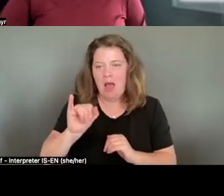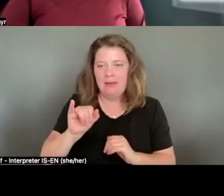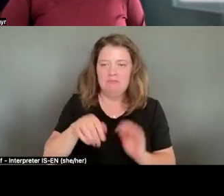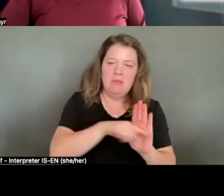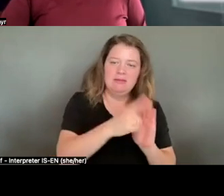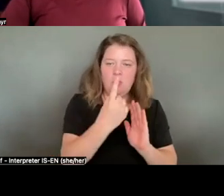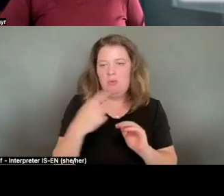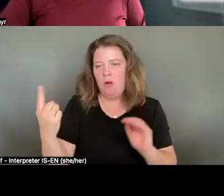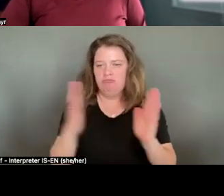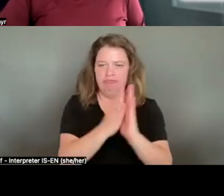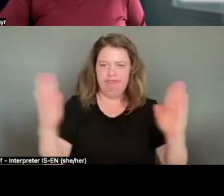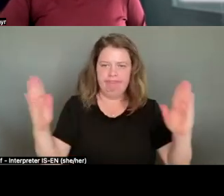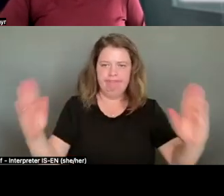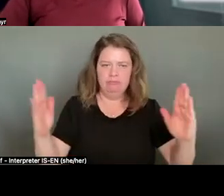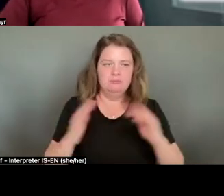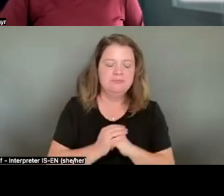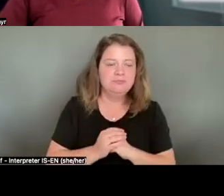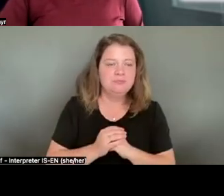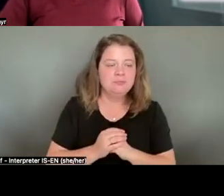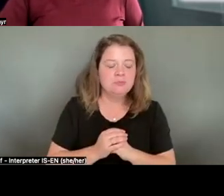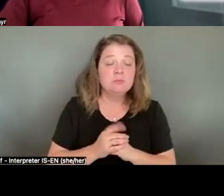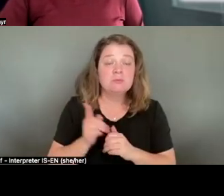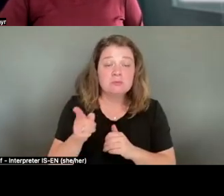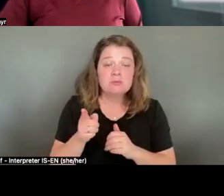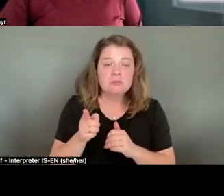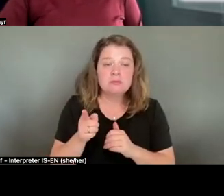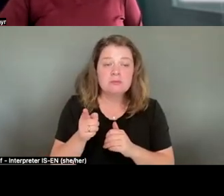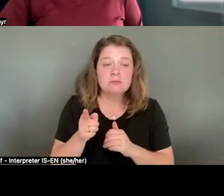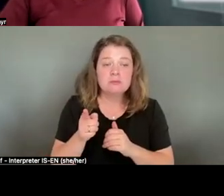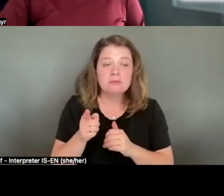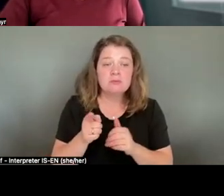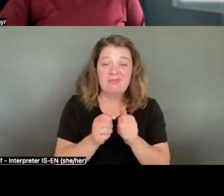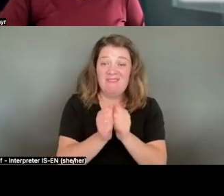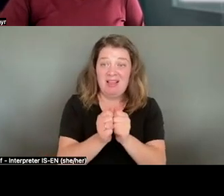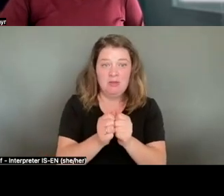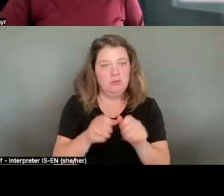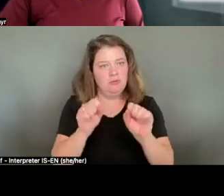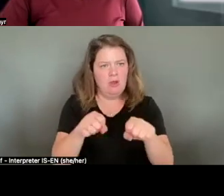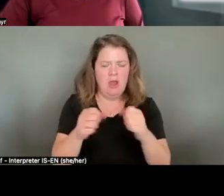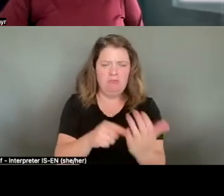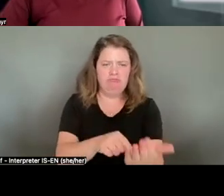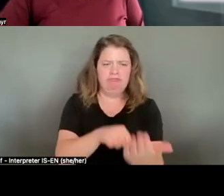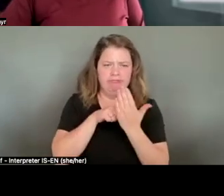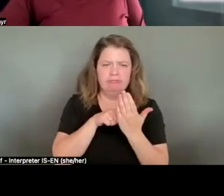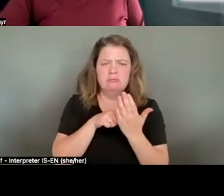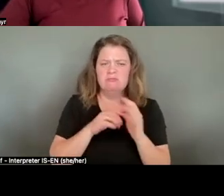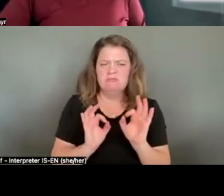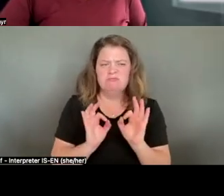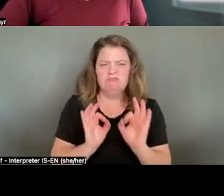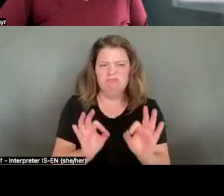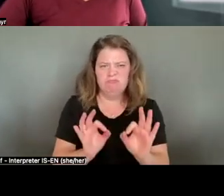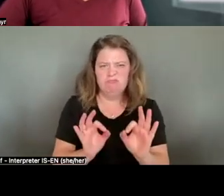And so these values help us identify meaningful relationships that really go beyond just